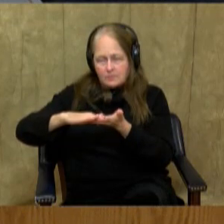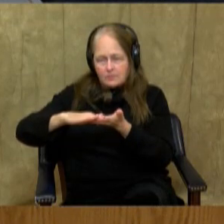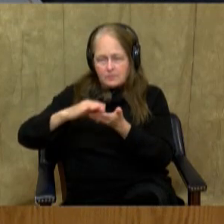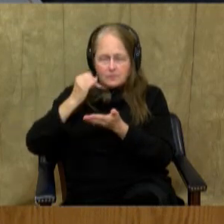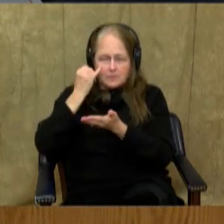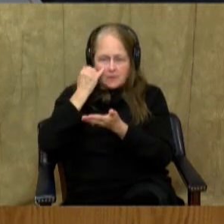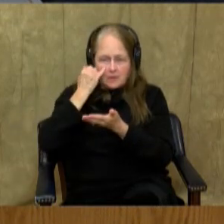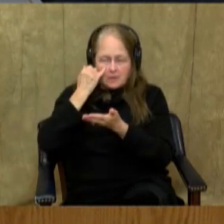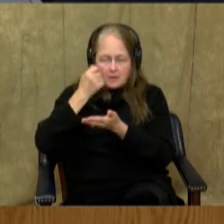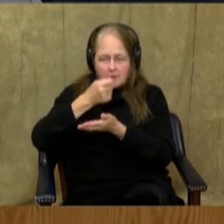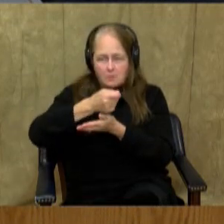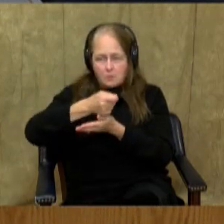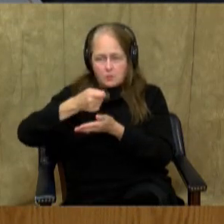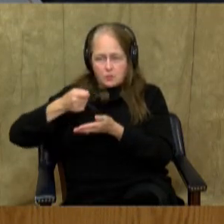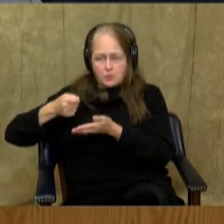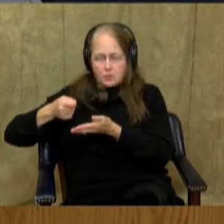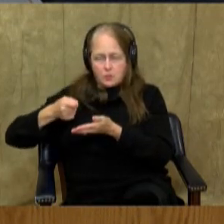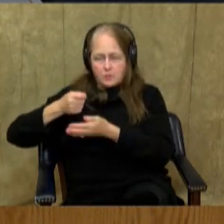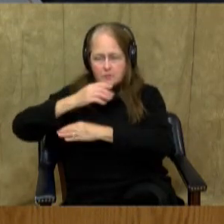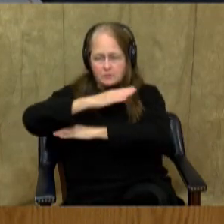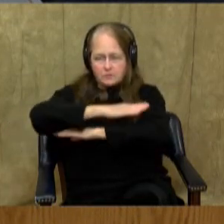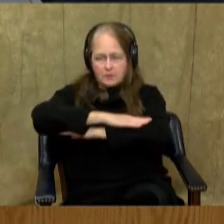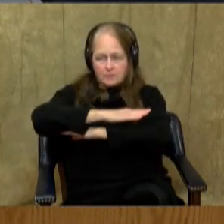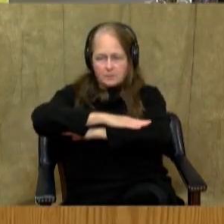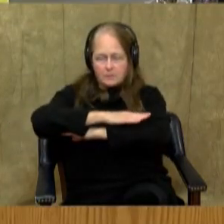If I pull him off the table,